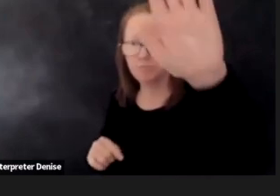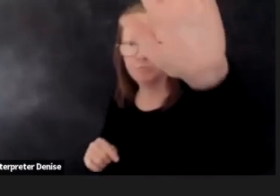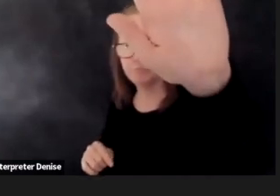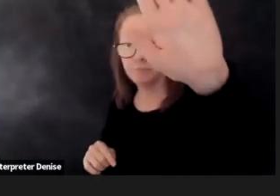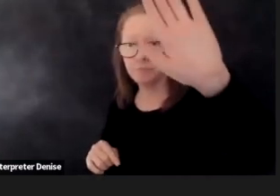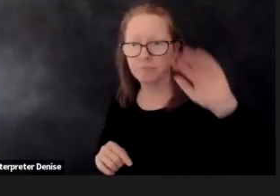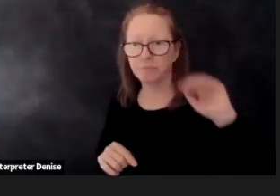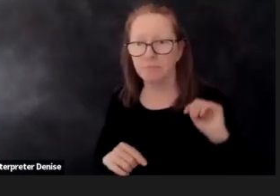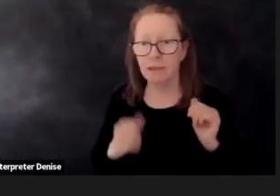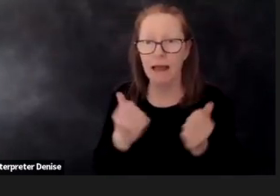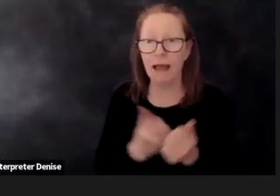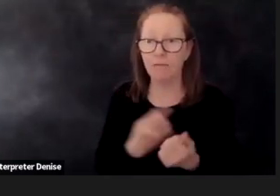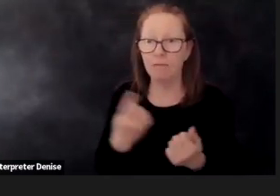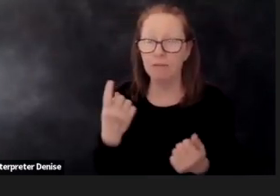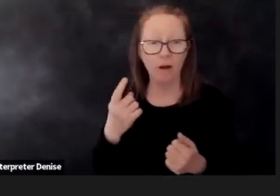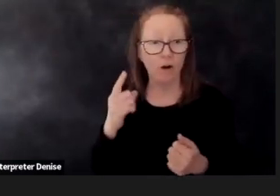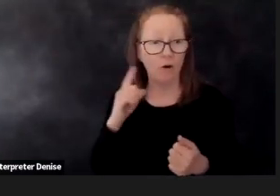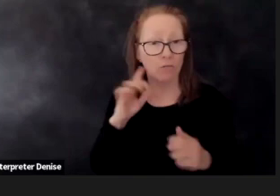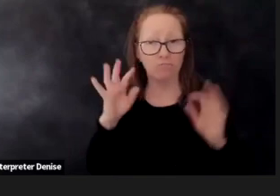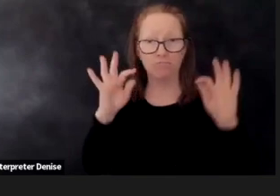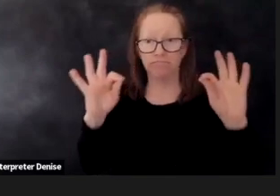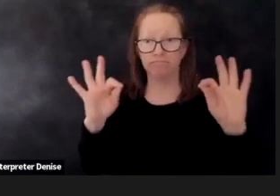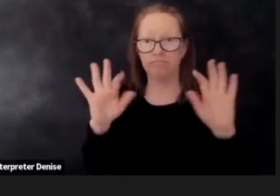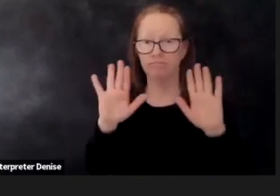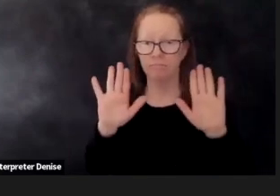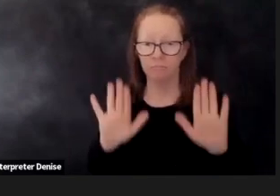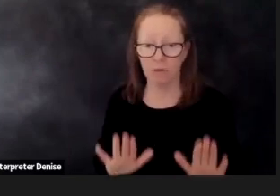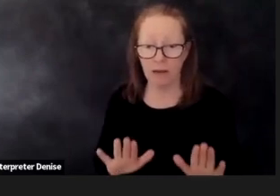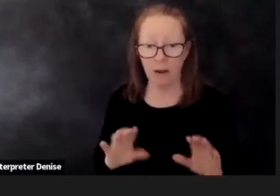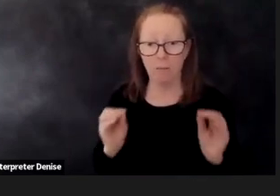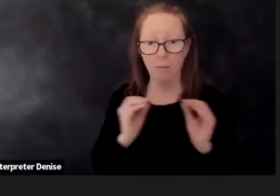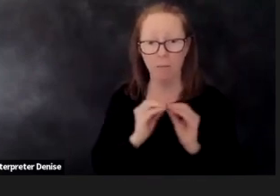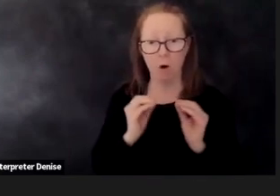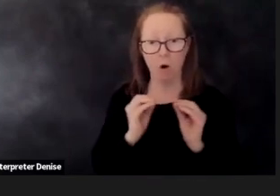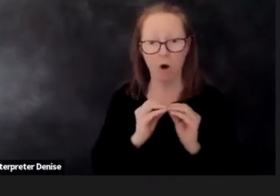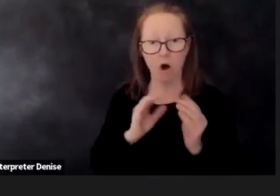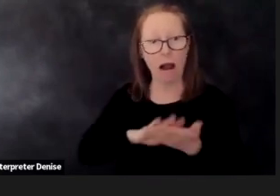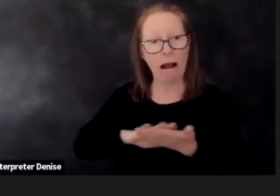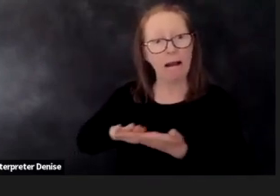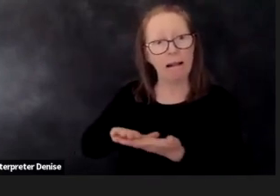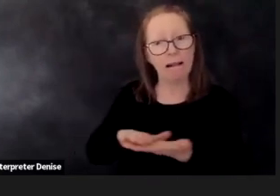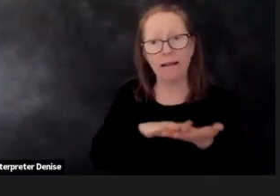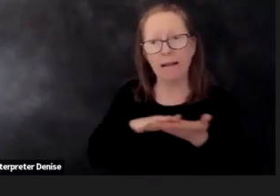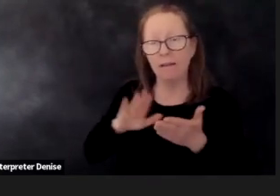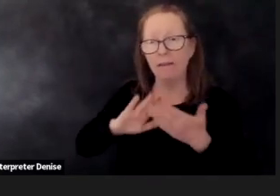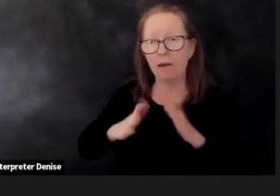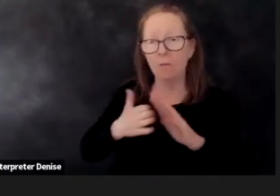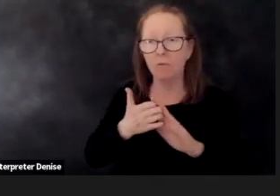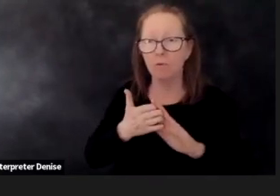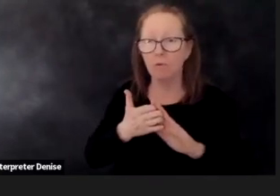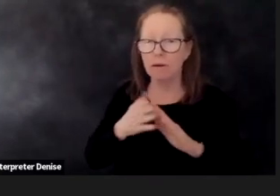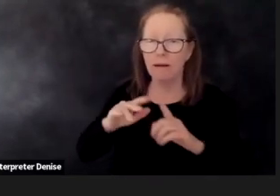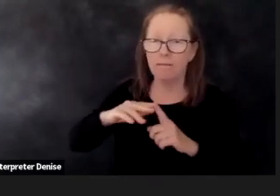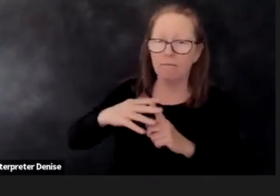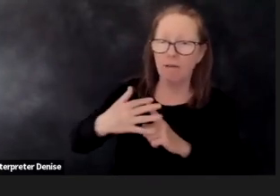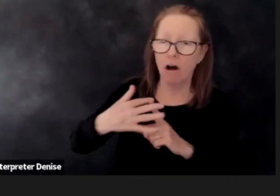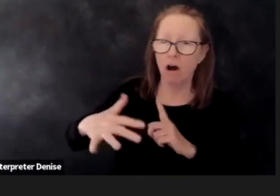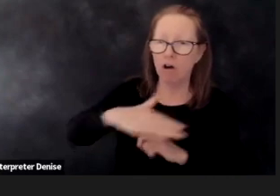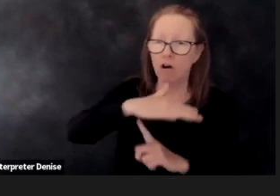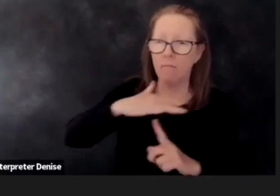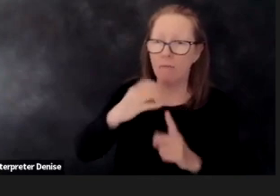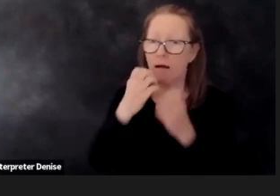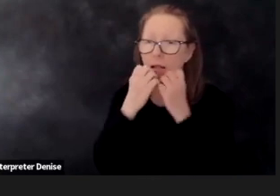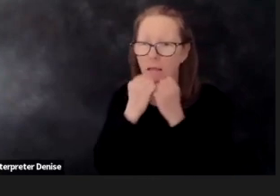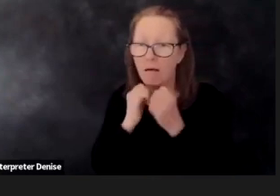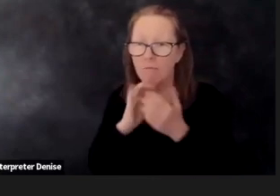to have more cleaning in the community where we can base people to understand the importance of clean that will help with their environment, loving our community,